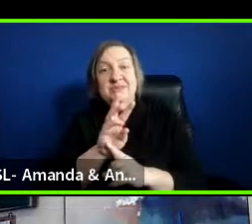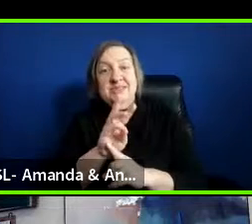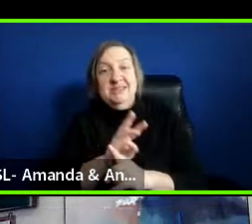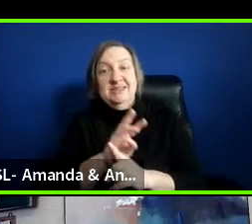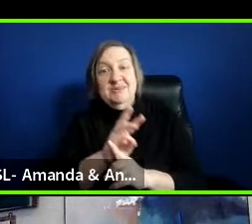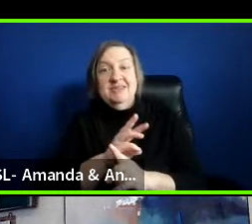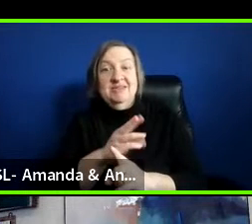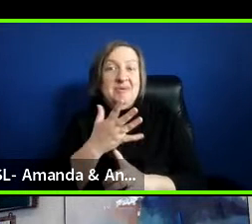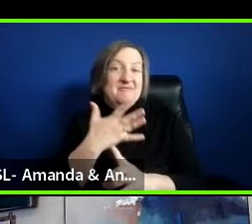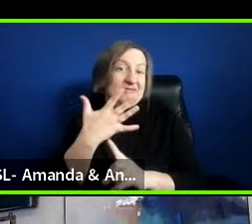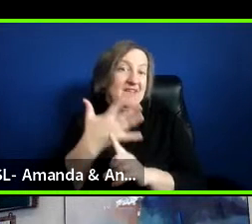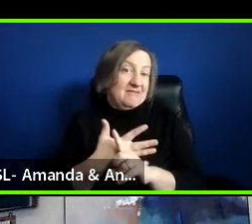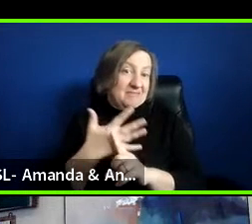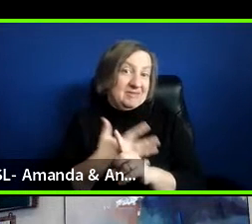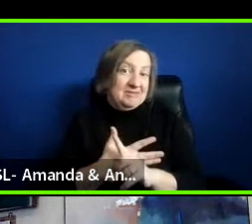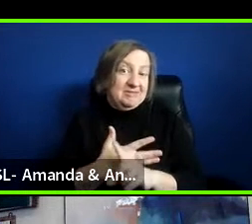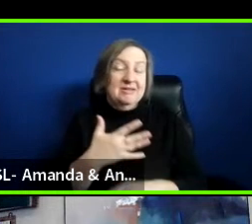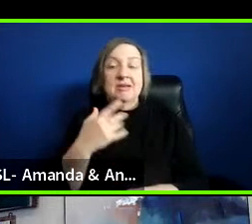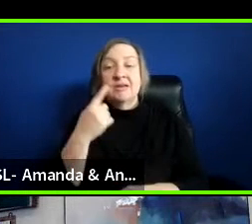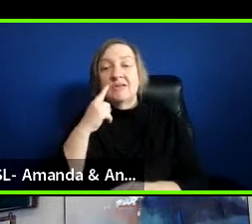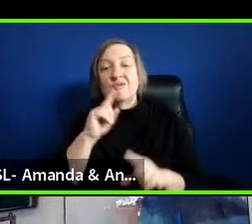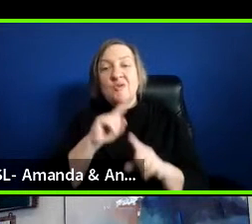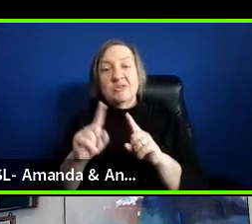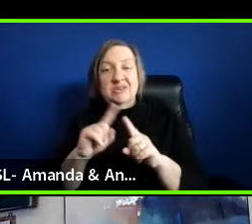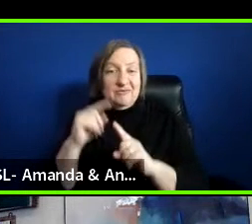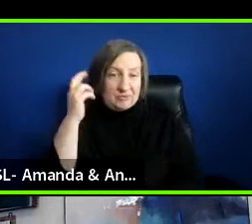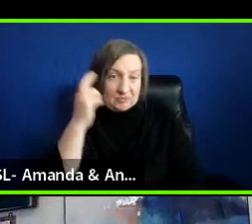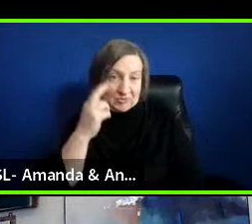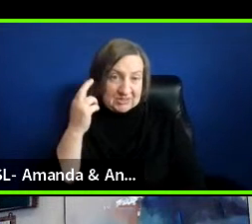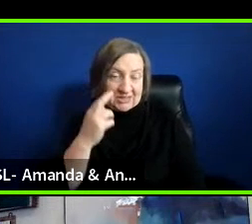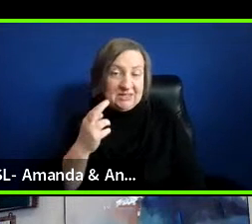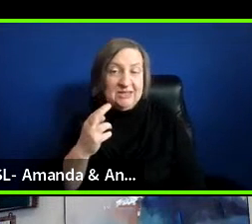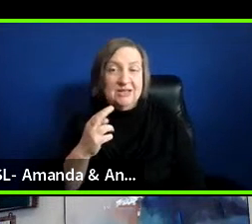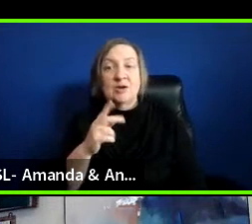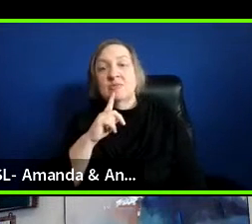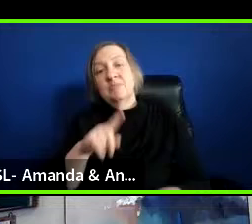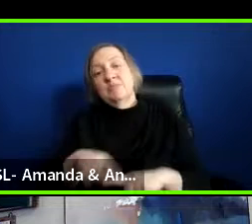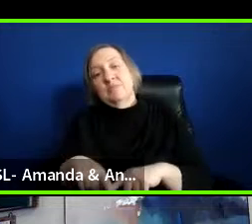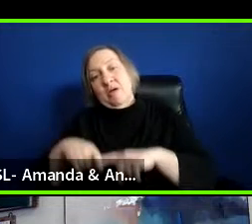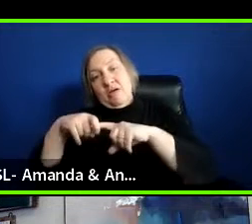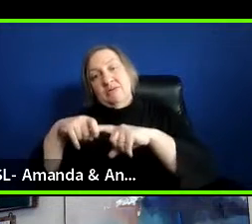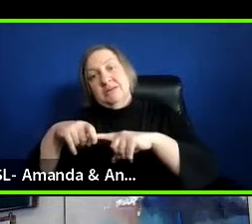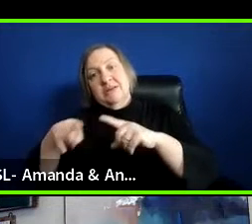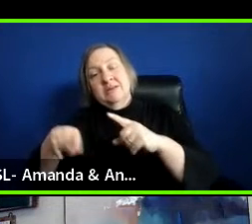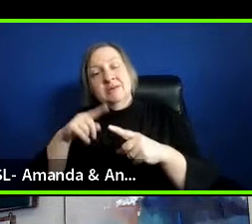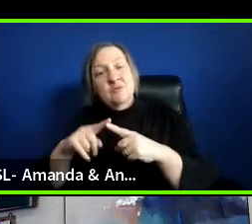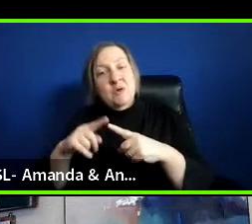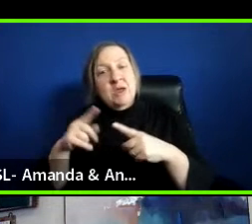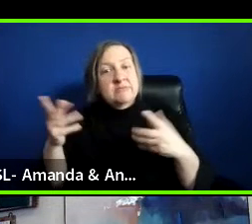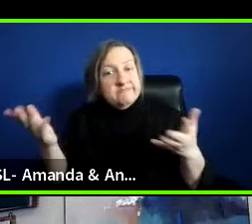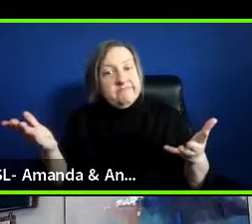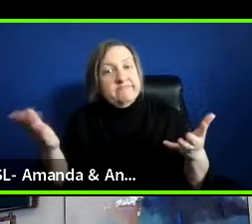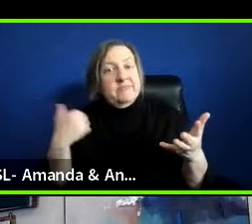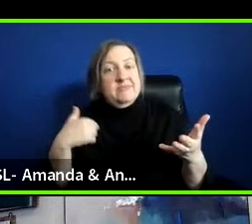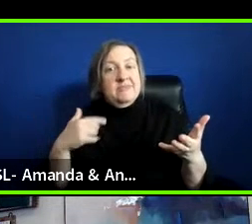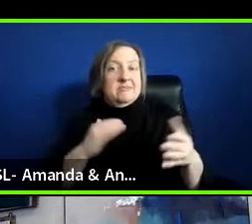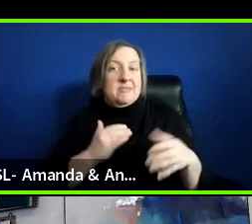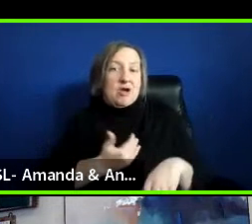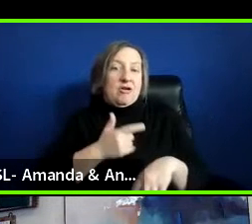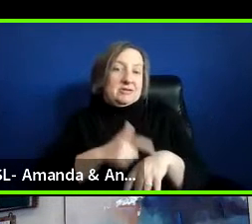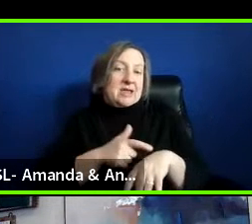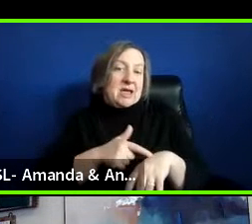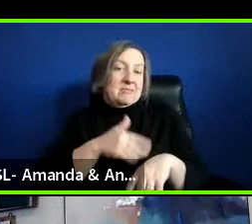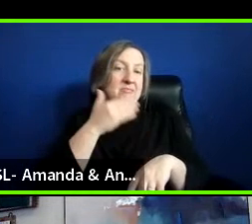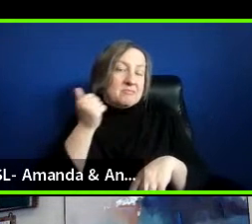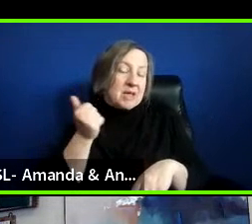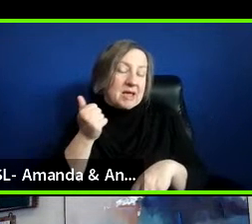months maybe, for different reasons. But so certainly pausing when we our time can be better served